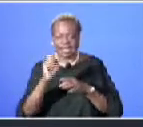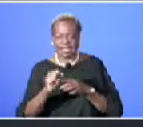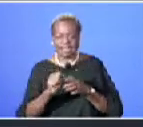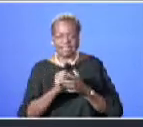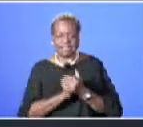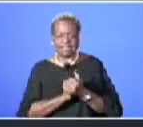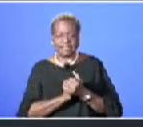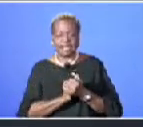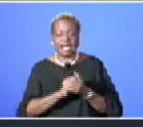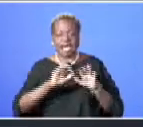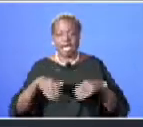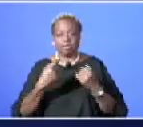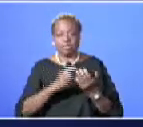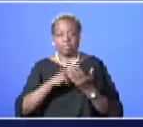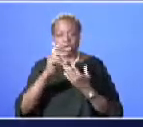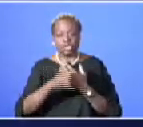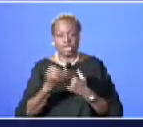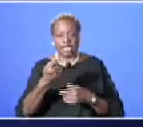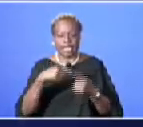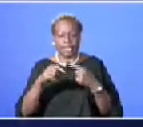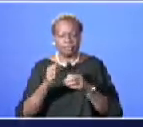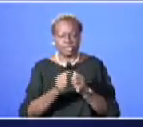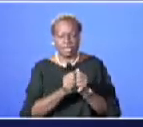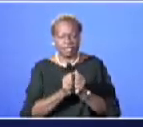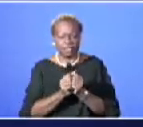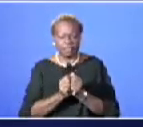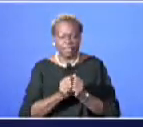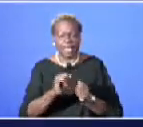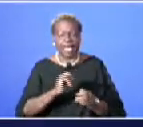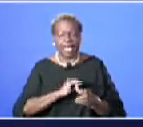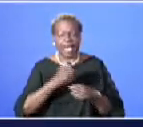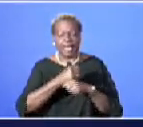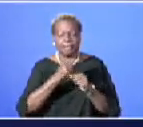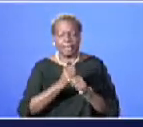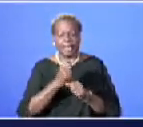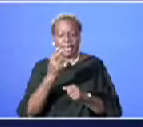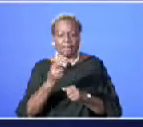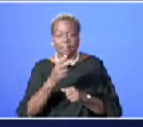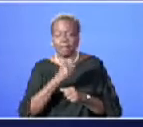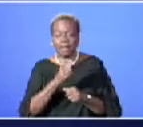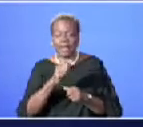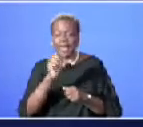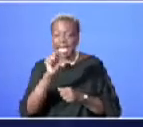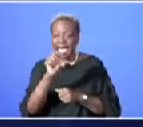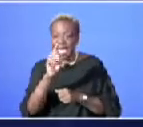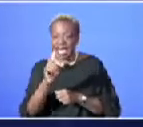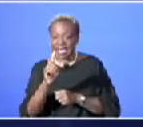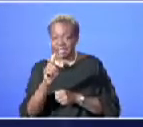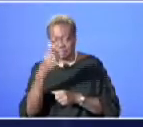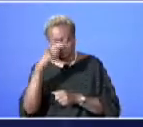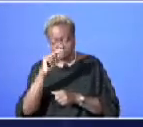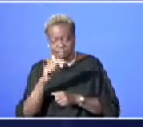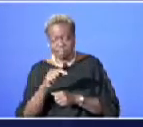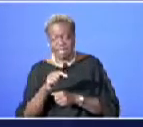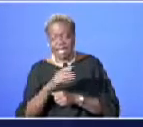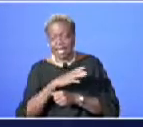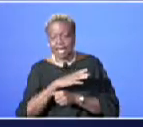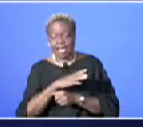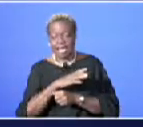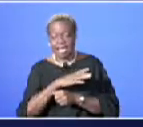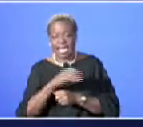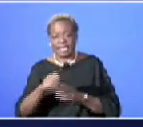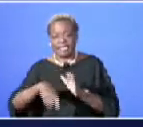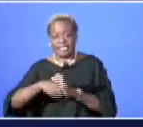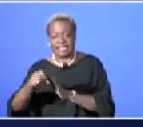the project came together. I made up a quick ad. A family member did a quick ad for me. They shared